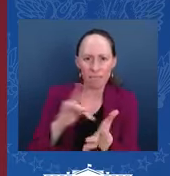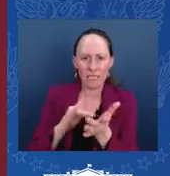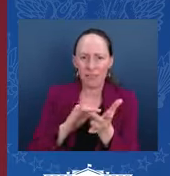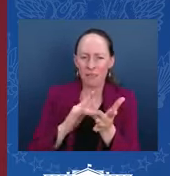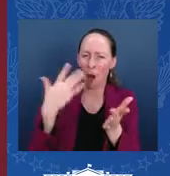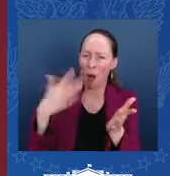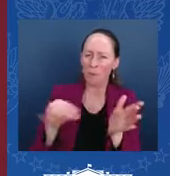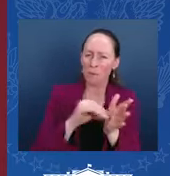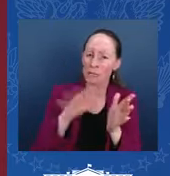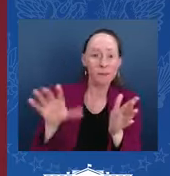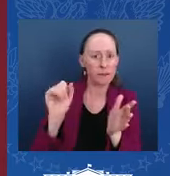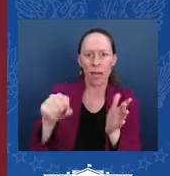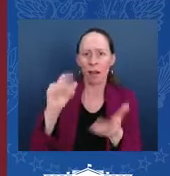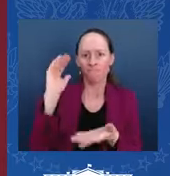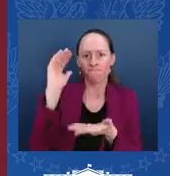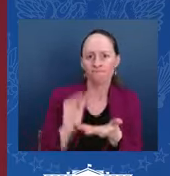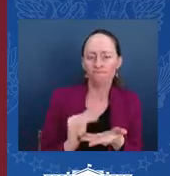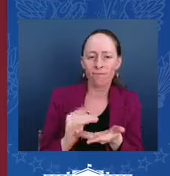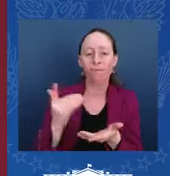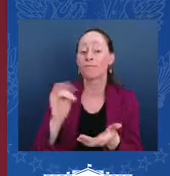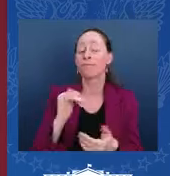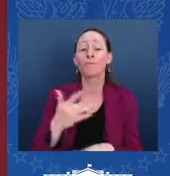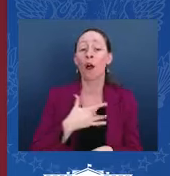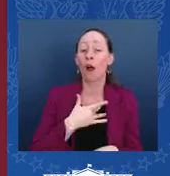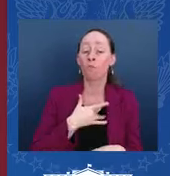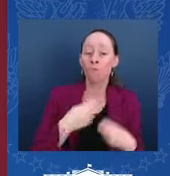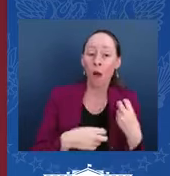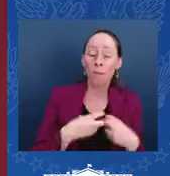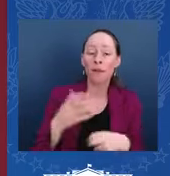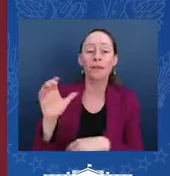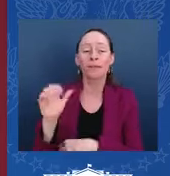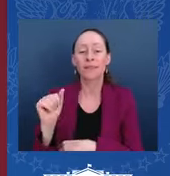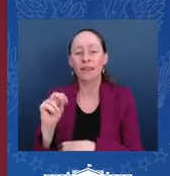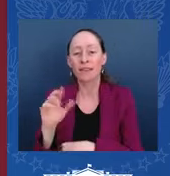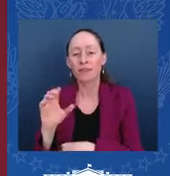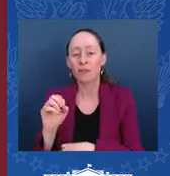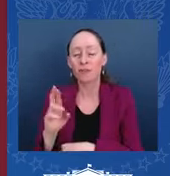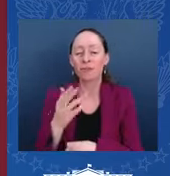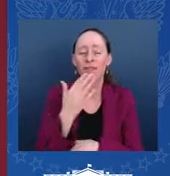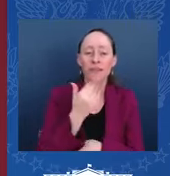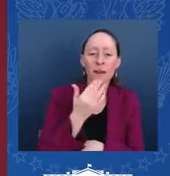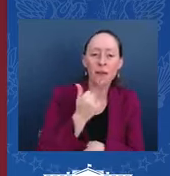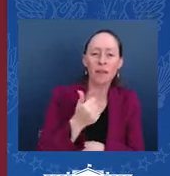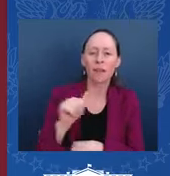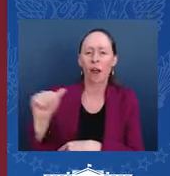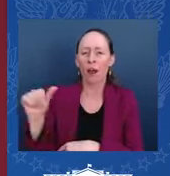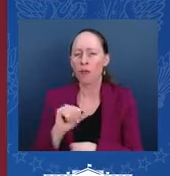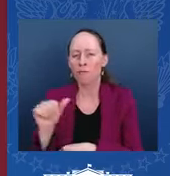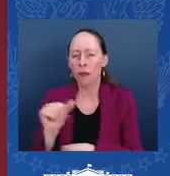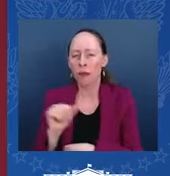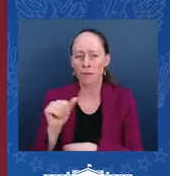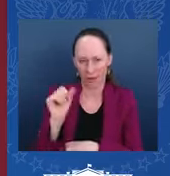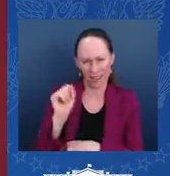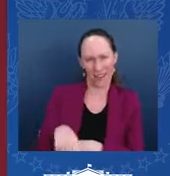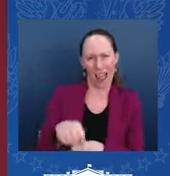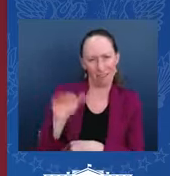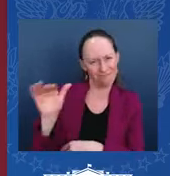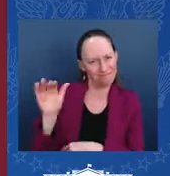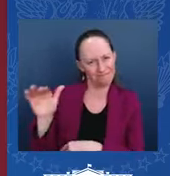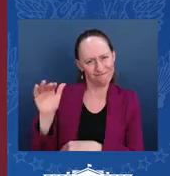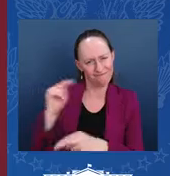cancer. And here's what the law has already, we've already passed has done for the first time ever. Every year from this